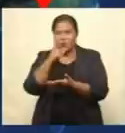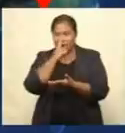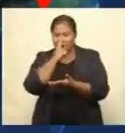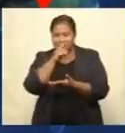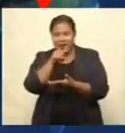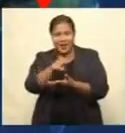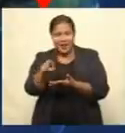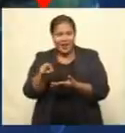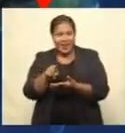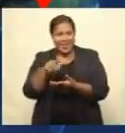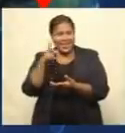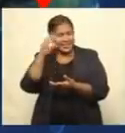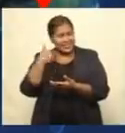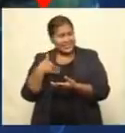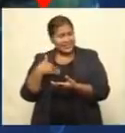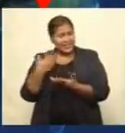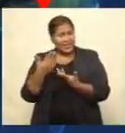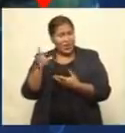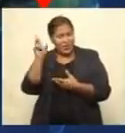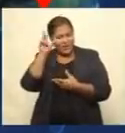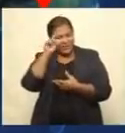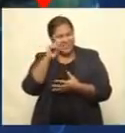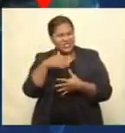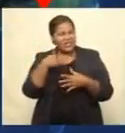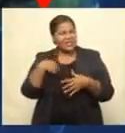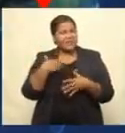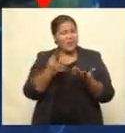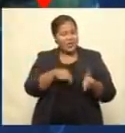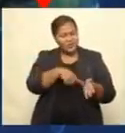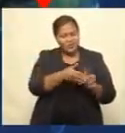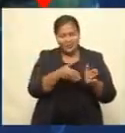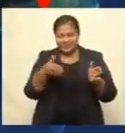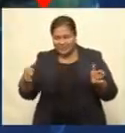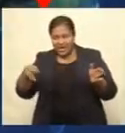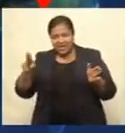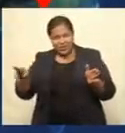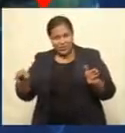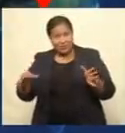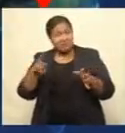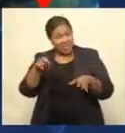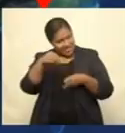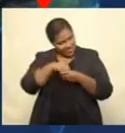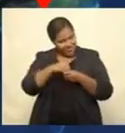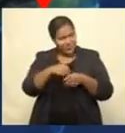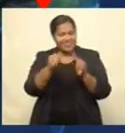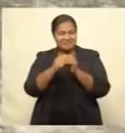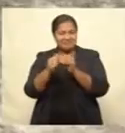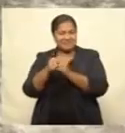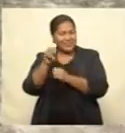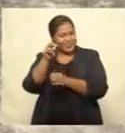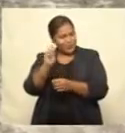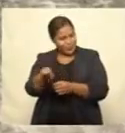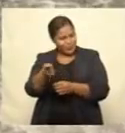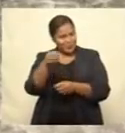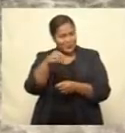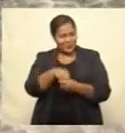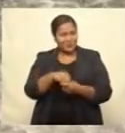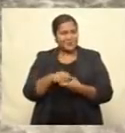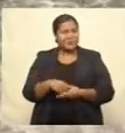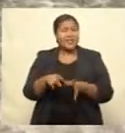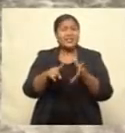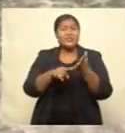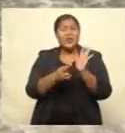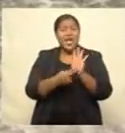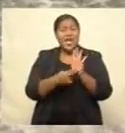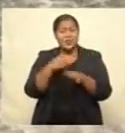living, all the Fijians that are living in Suvarnaswari corridor. So that includes all informal settlements as well. The United Nations is